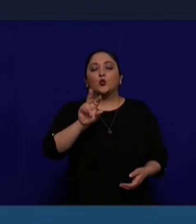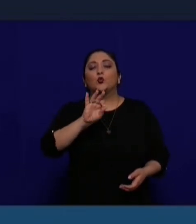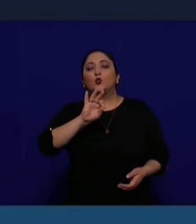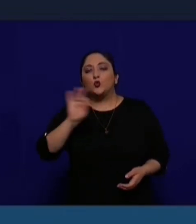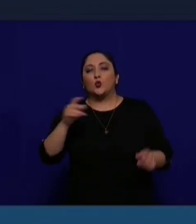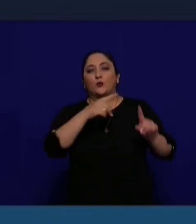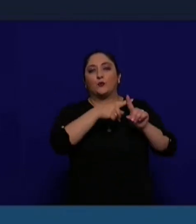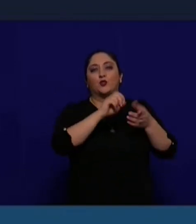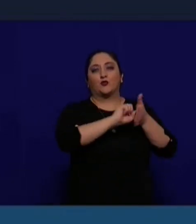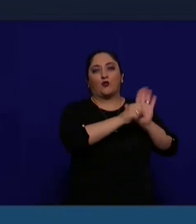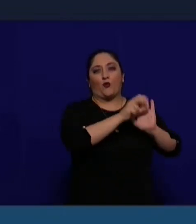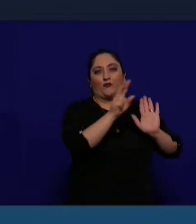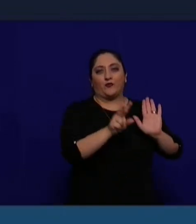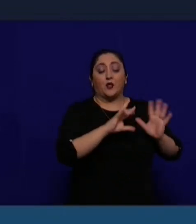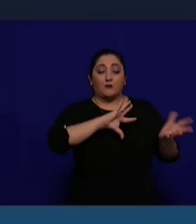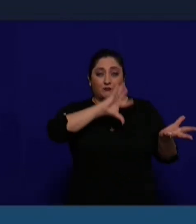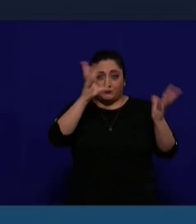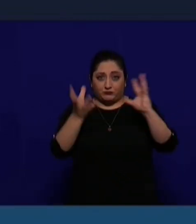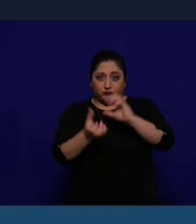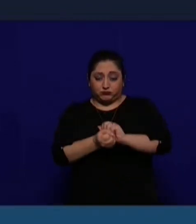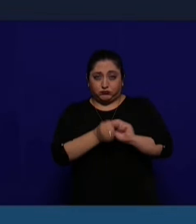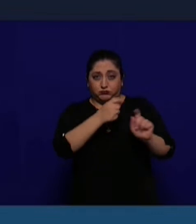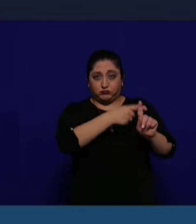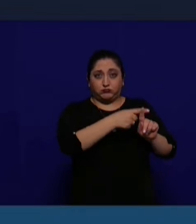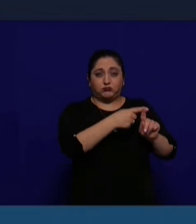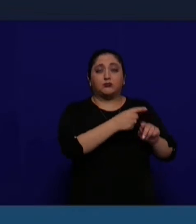number of cases since the beginning of the pandemic is